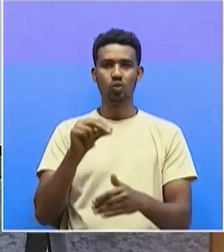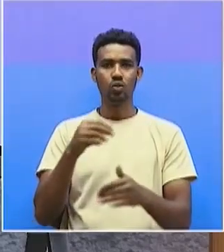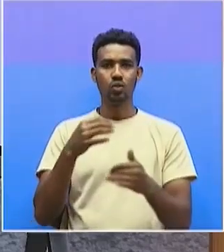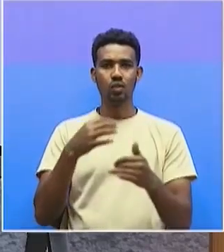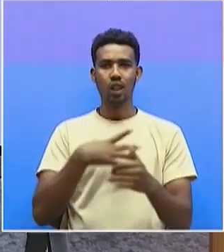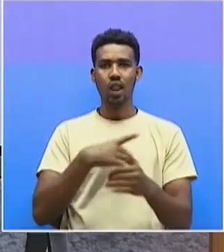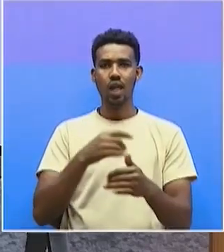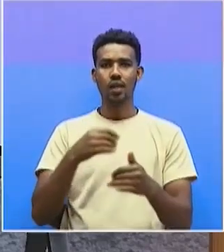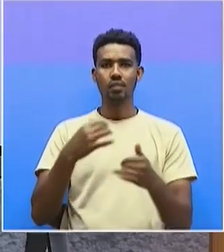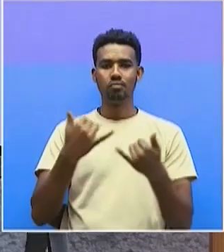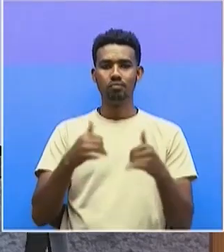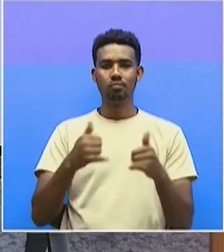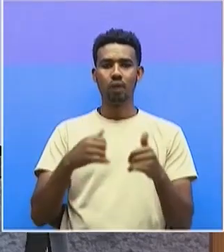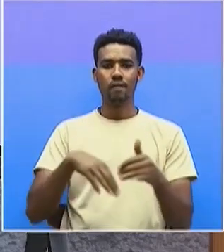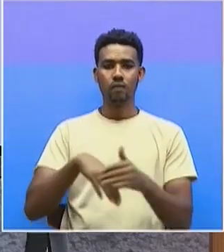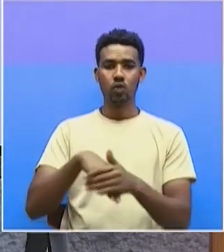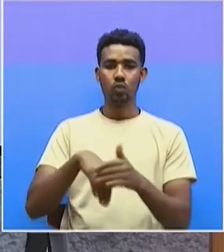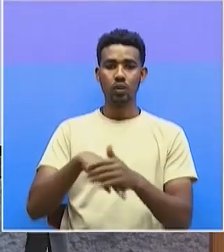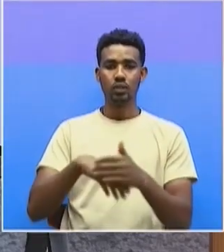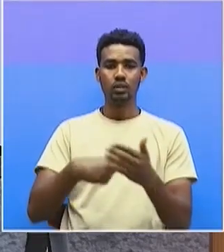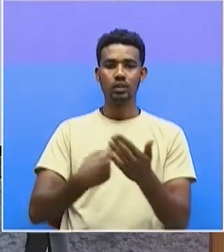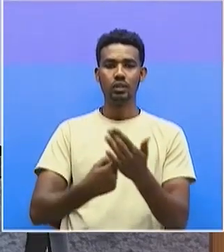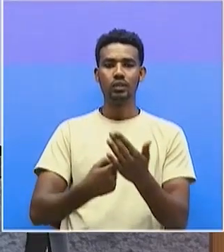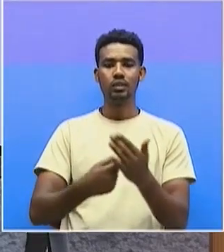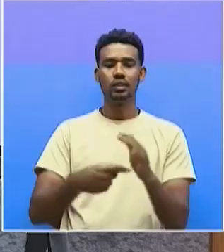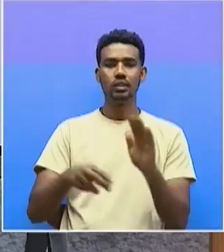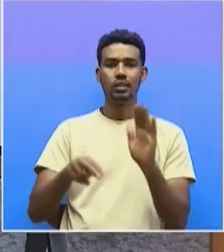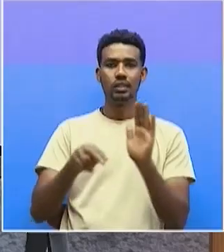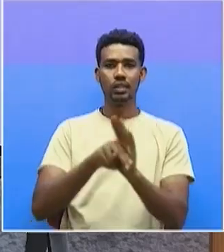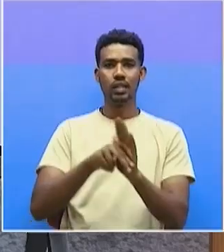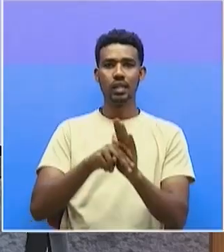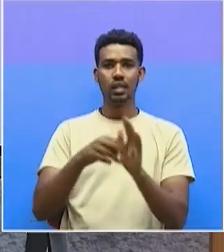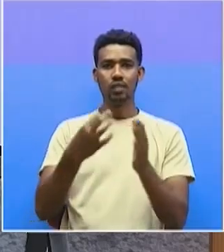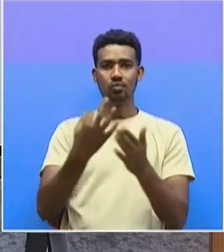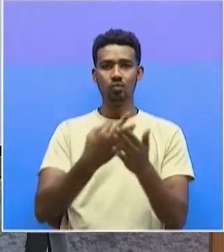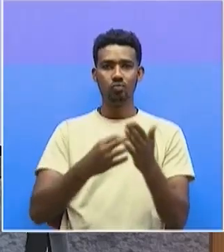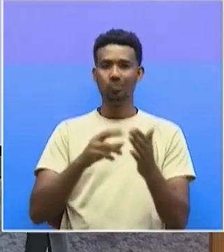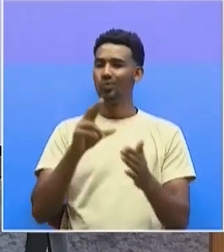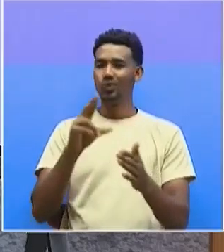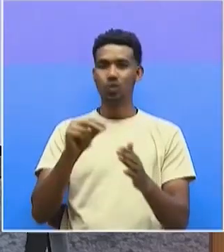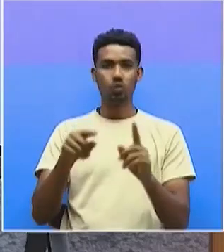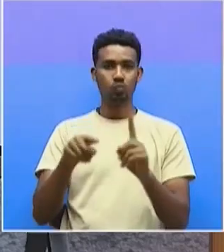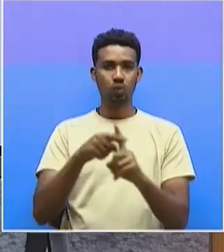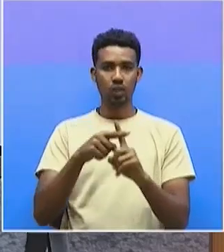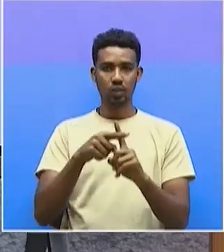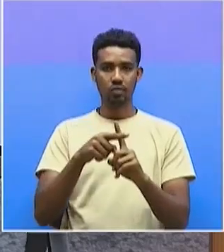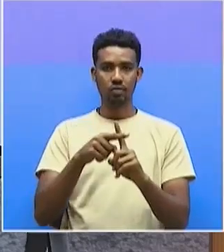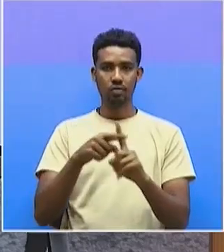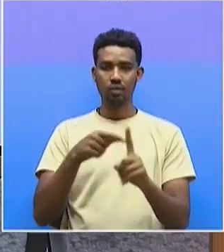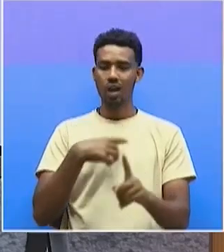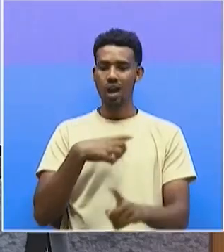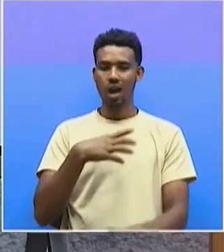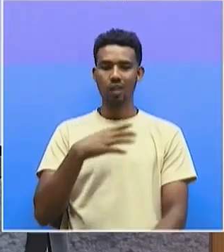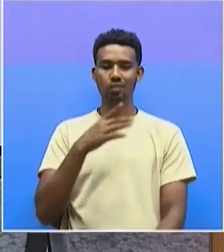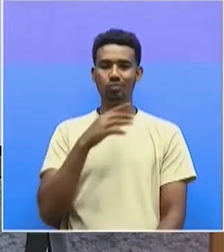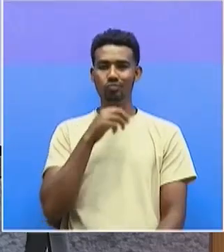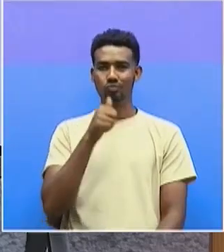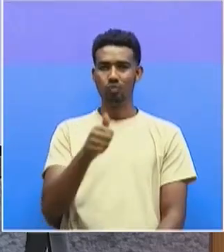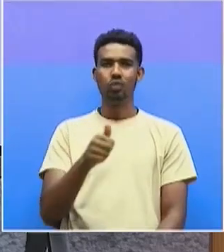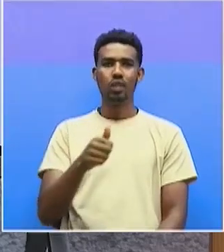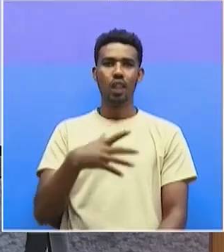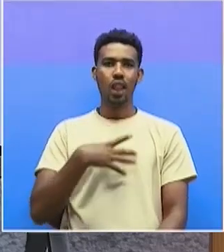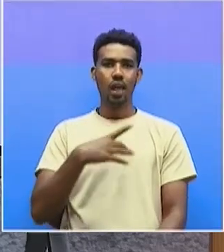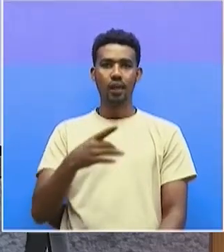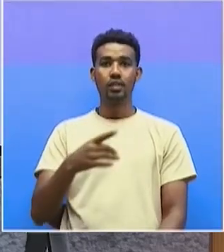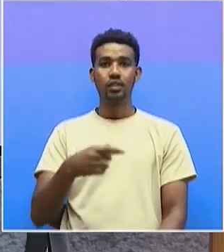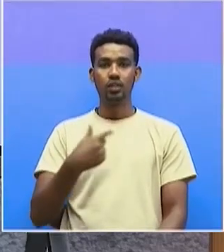playing football. This is the negative form, not a positive form. Like students, I don't, we don't. And also